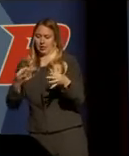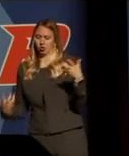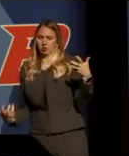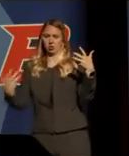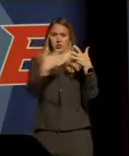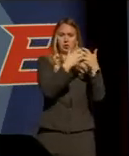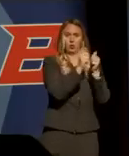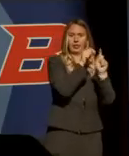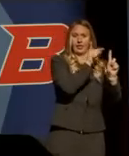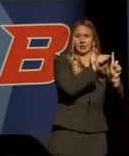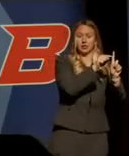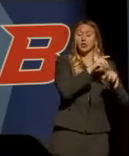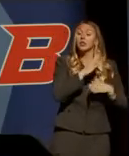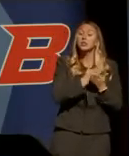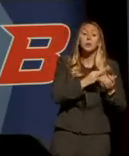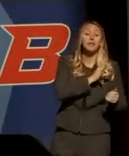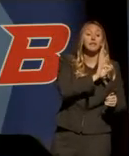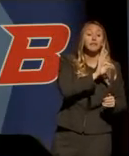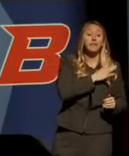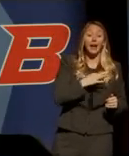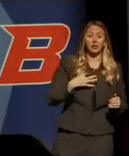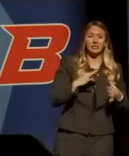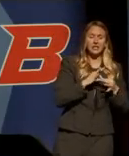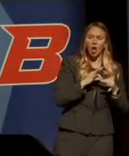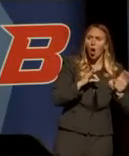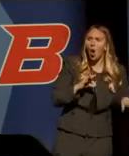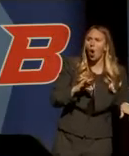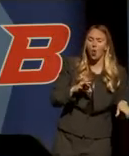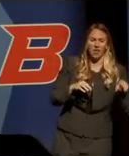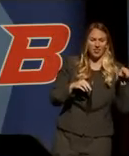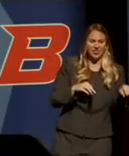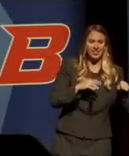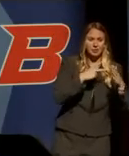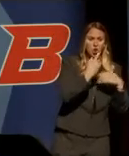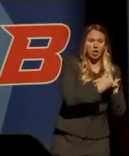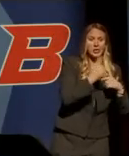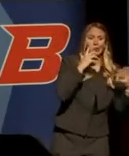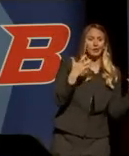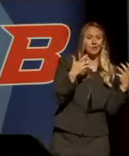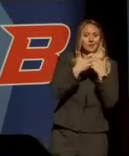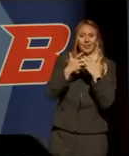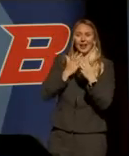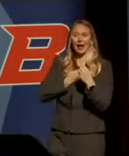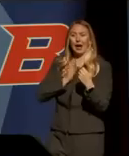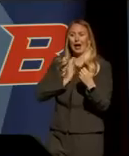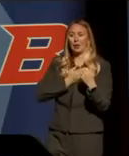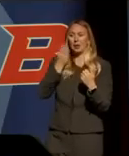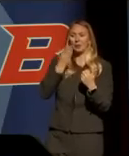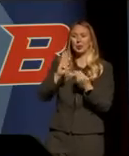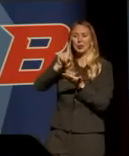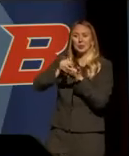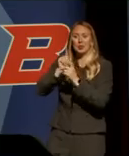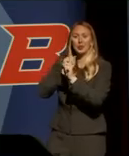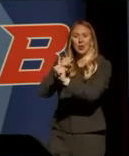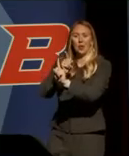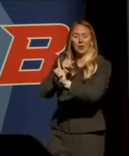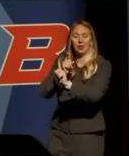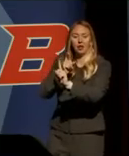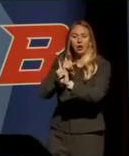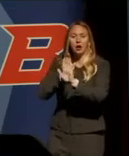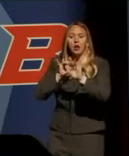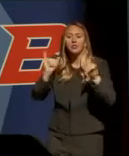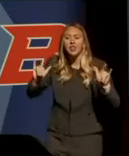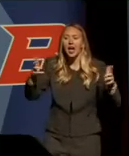heard faculty say, oh, this will fit in with that goal. That kind of alignment makes